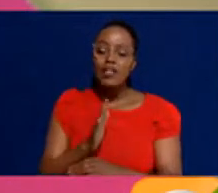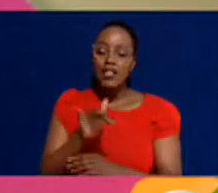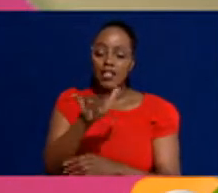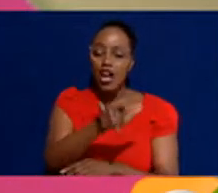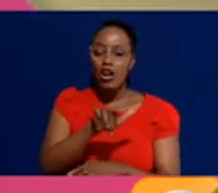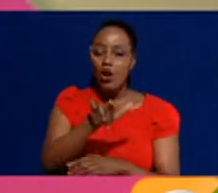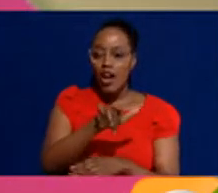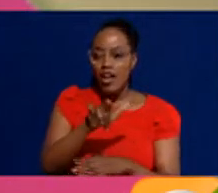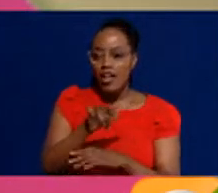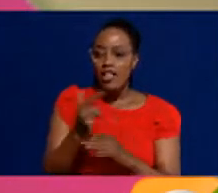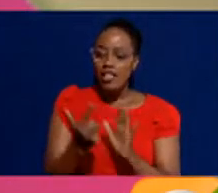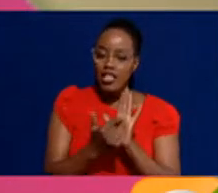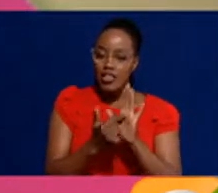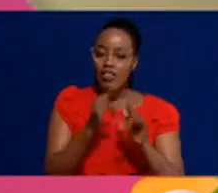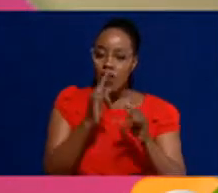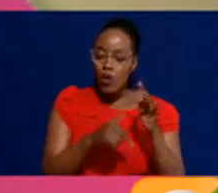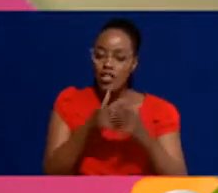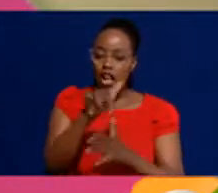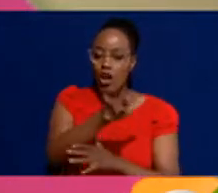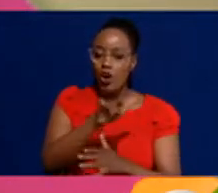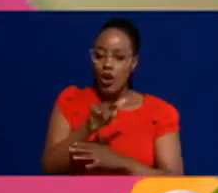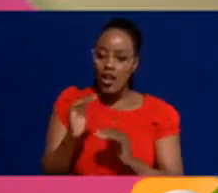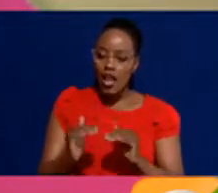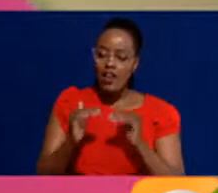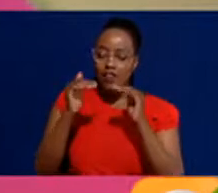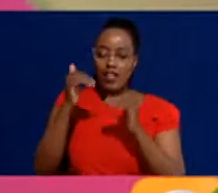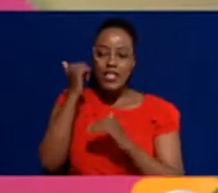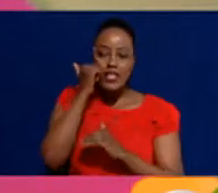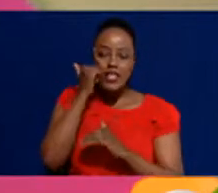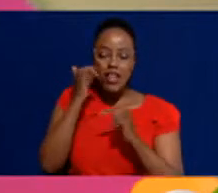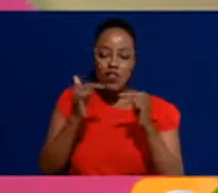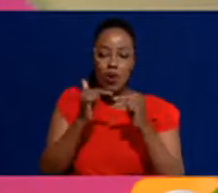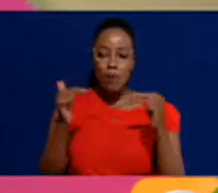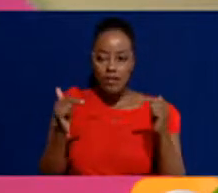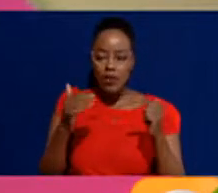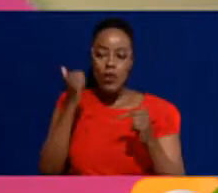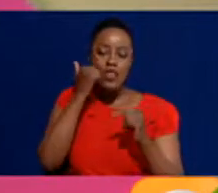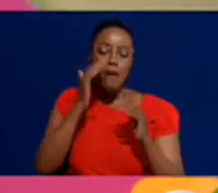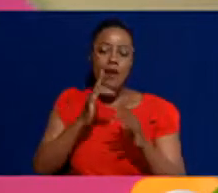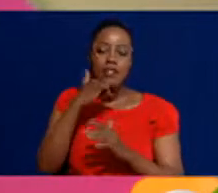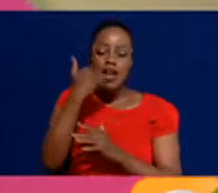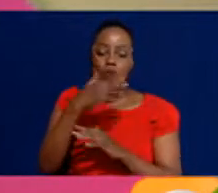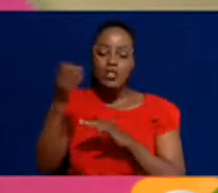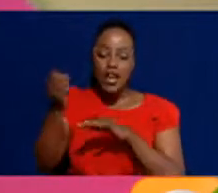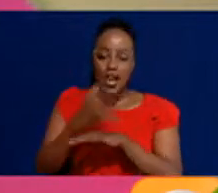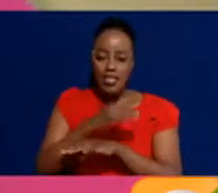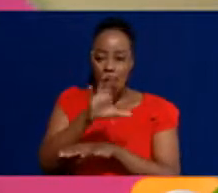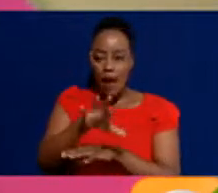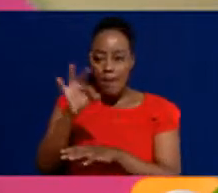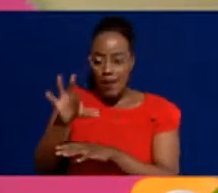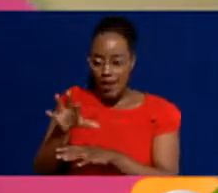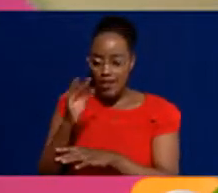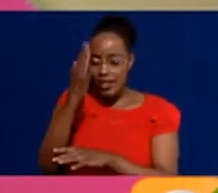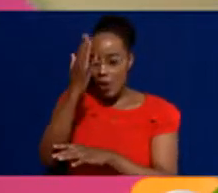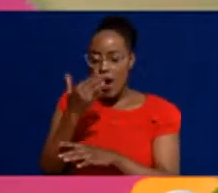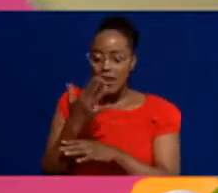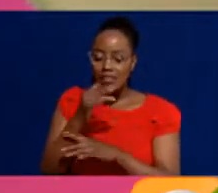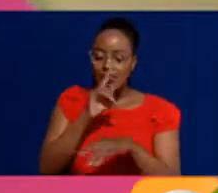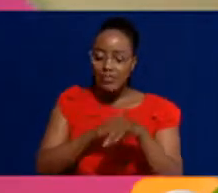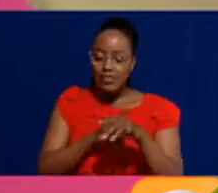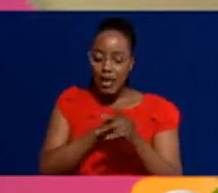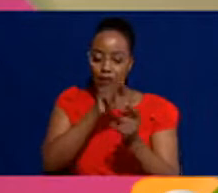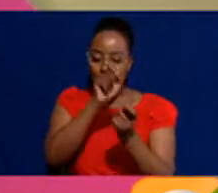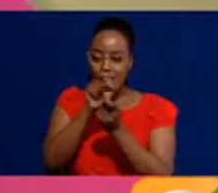locally present with what we call locally advanced disease, as opposed to patients whose cancer is picked up on screening, because on screening you'll pick